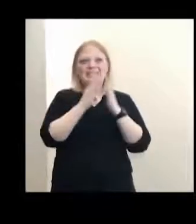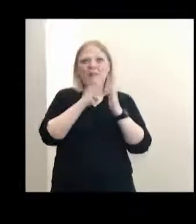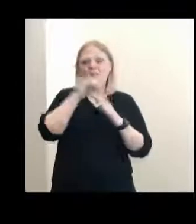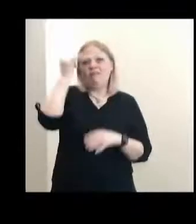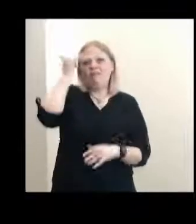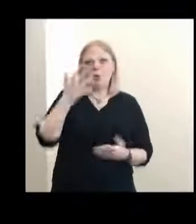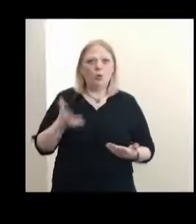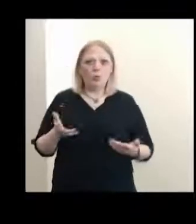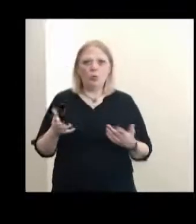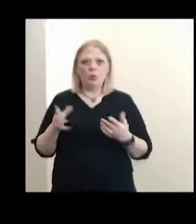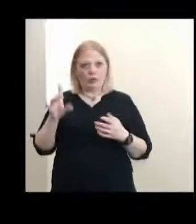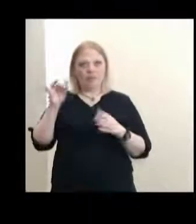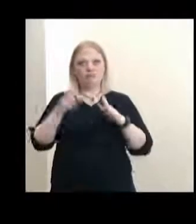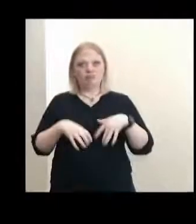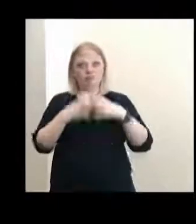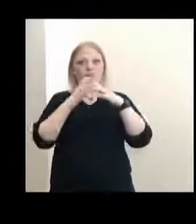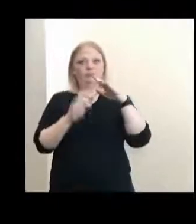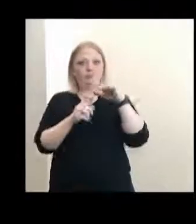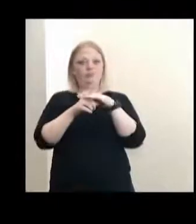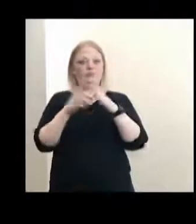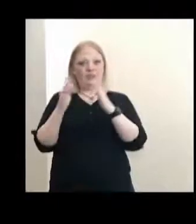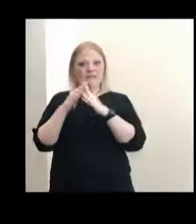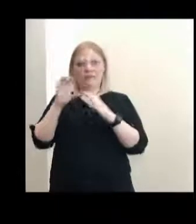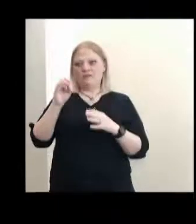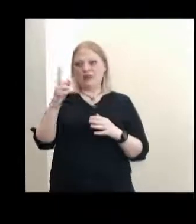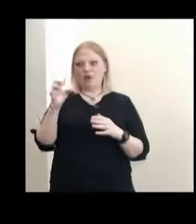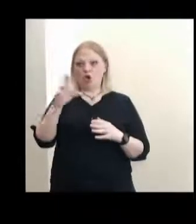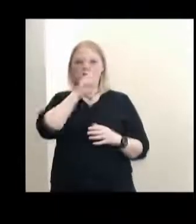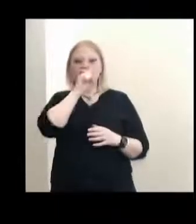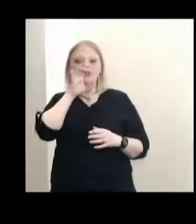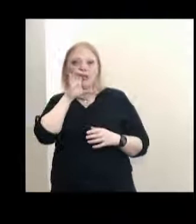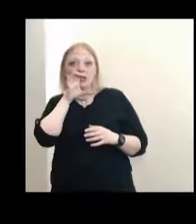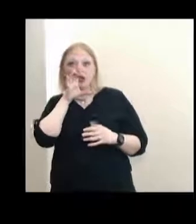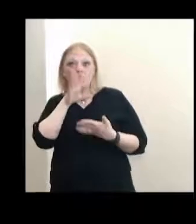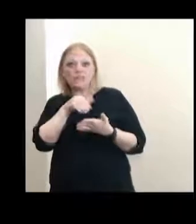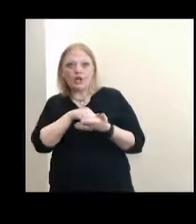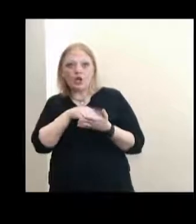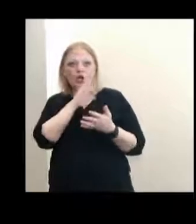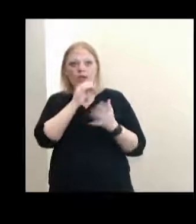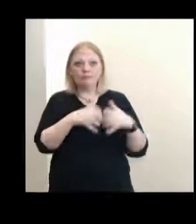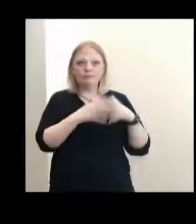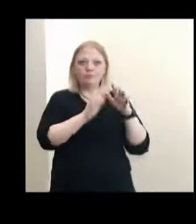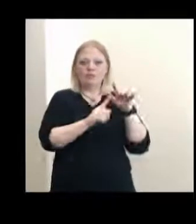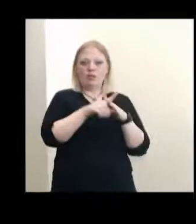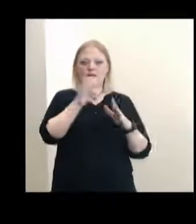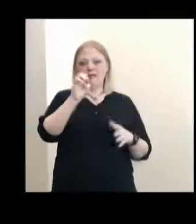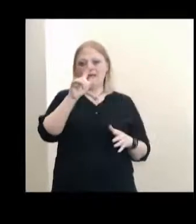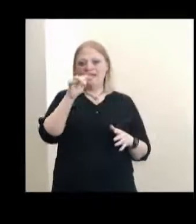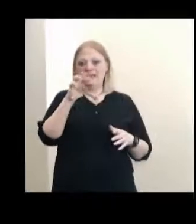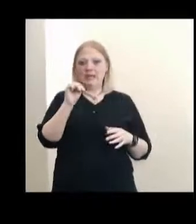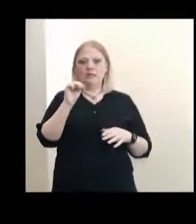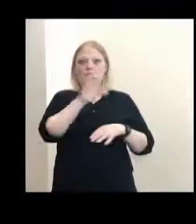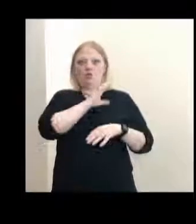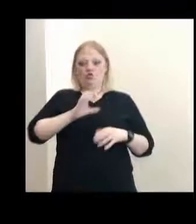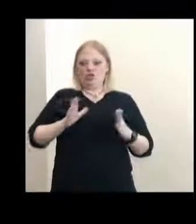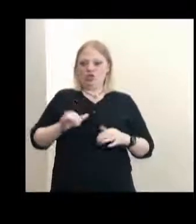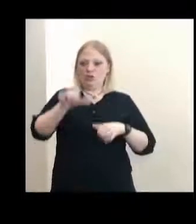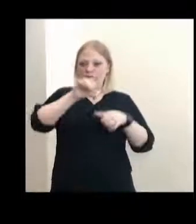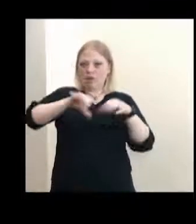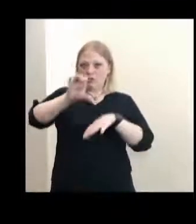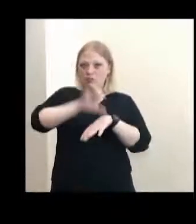We did a pop-up clinic at the town of Concord Senior Center. We did a pop-up clinic at Elam Christian Fellowship Church in the city of